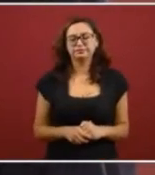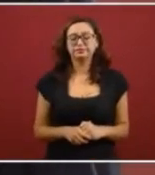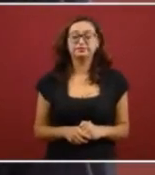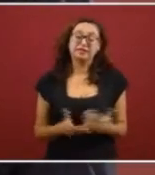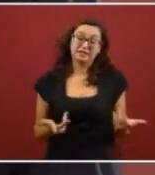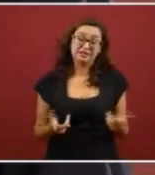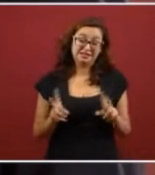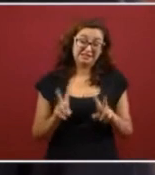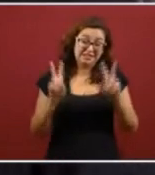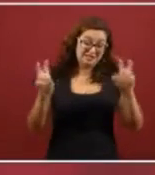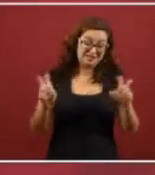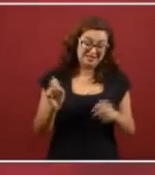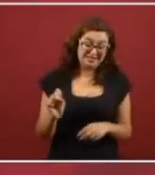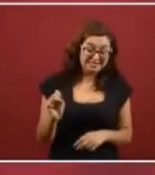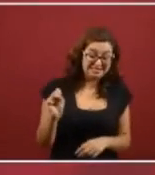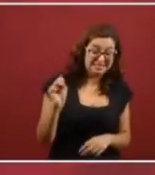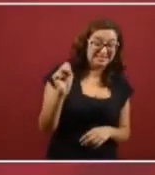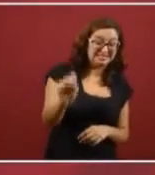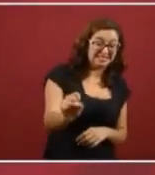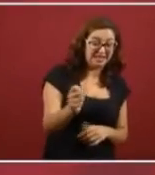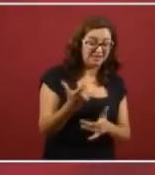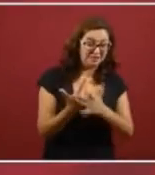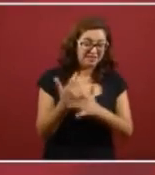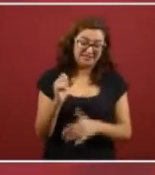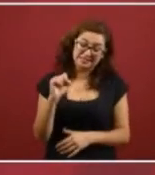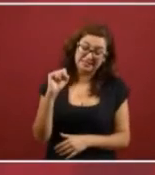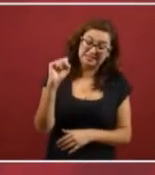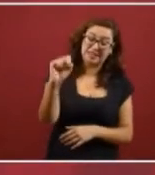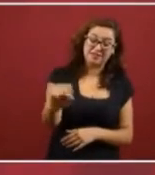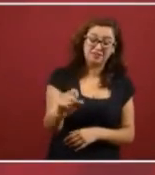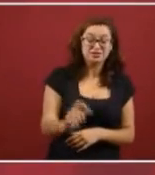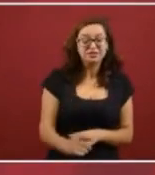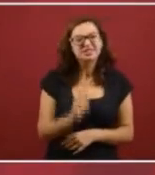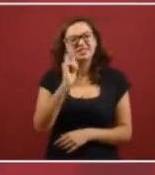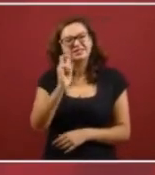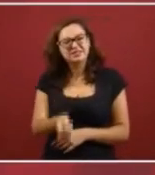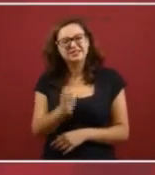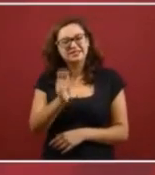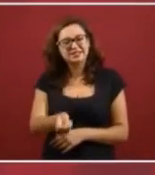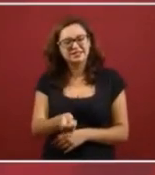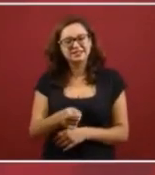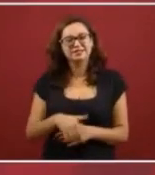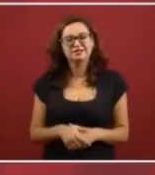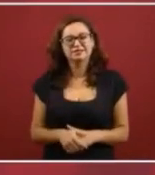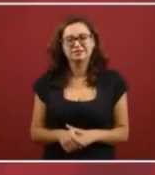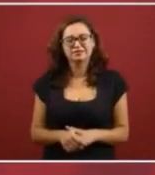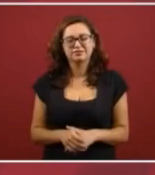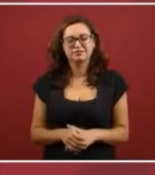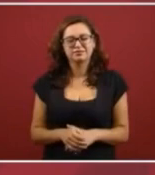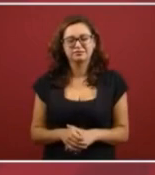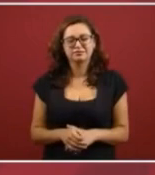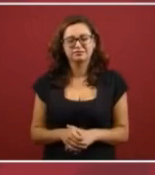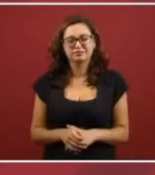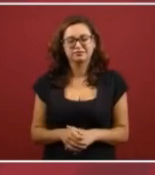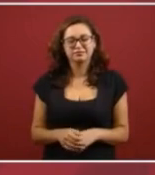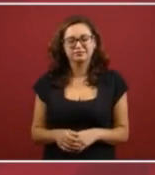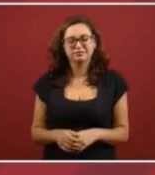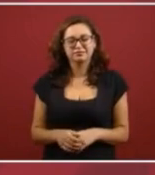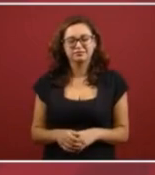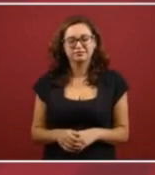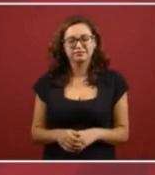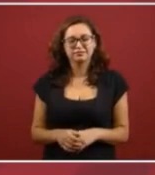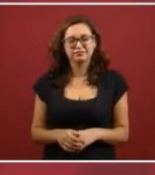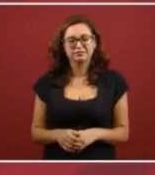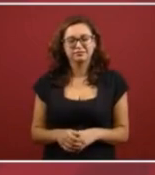when es I speak que antes, of Saturday or weekend news, se utilizaba para it's they used